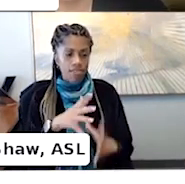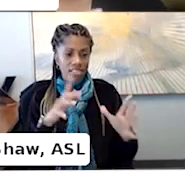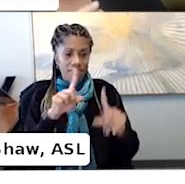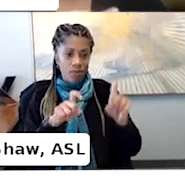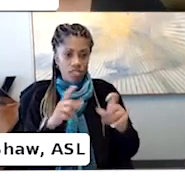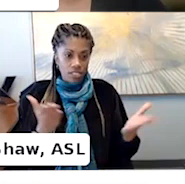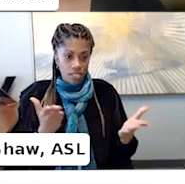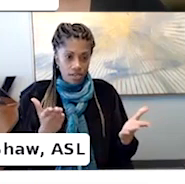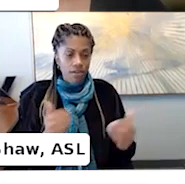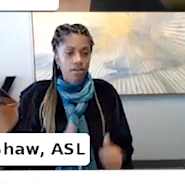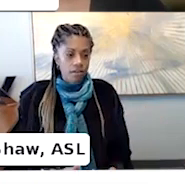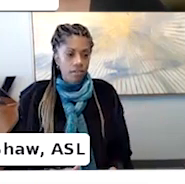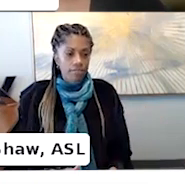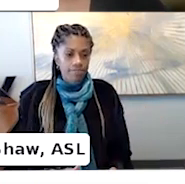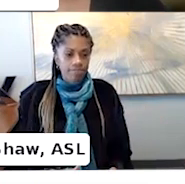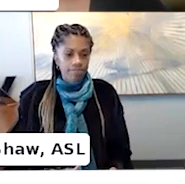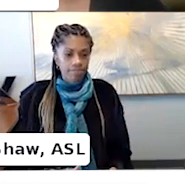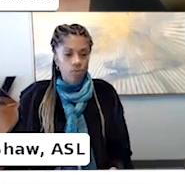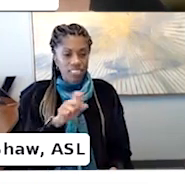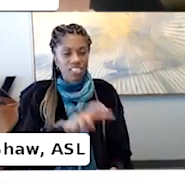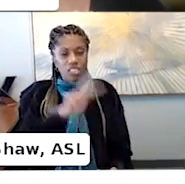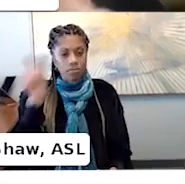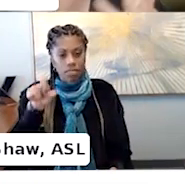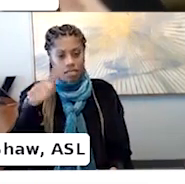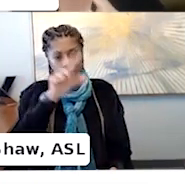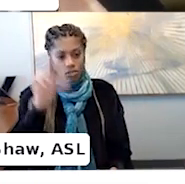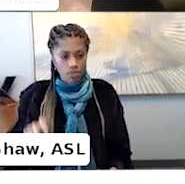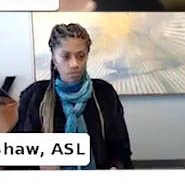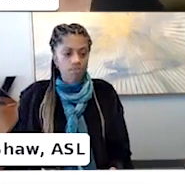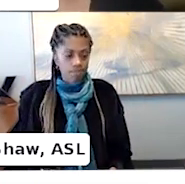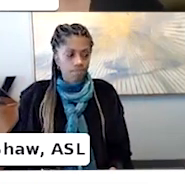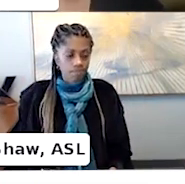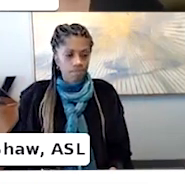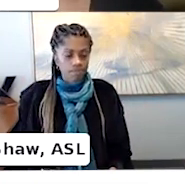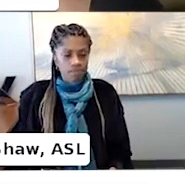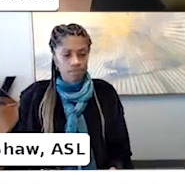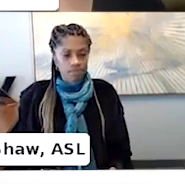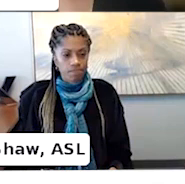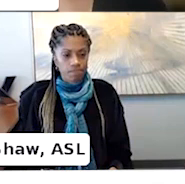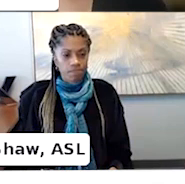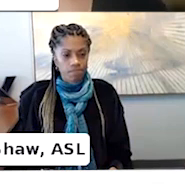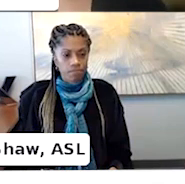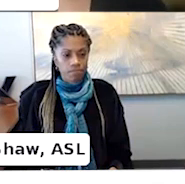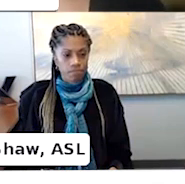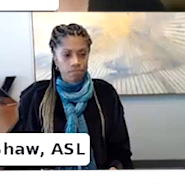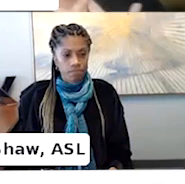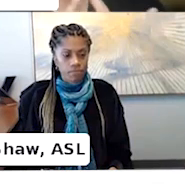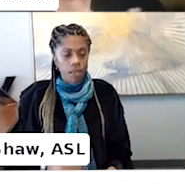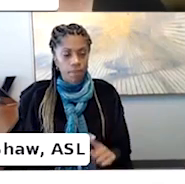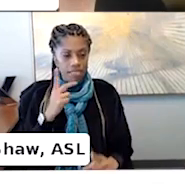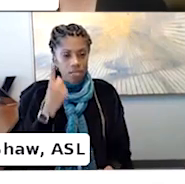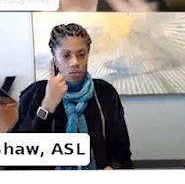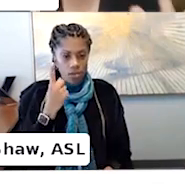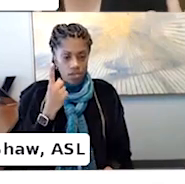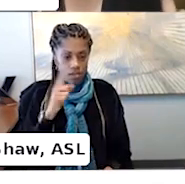think we'll probably need to move over into office hours. But I do see this one question from